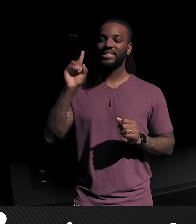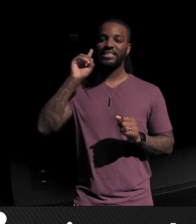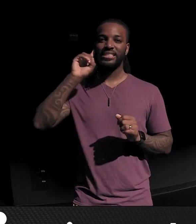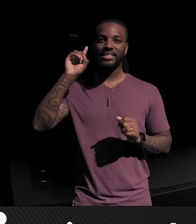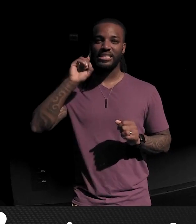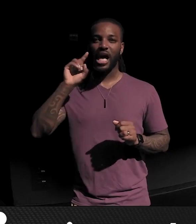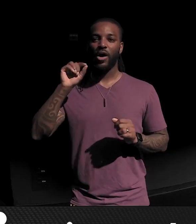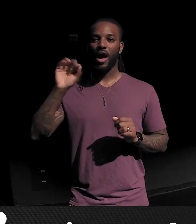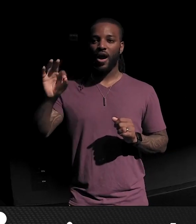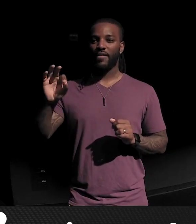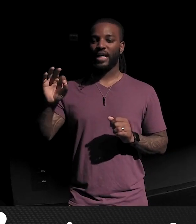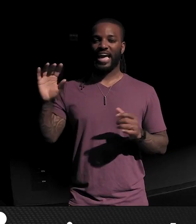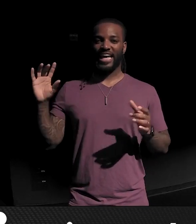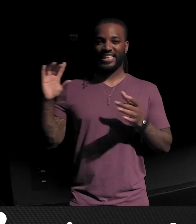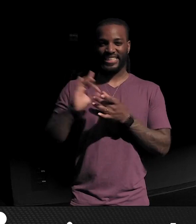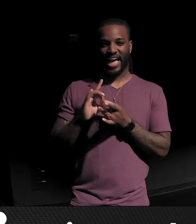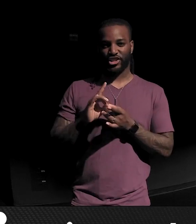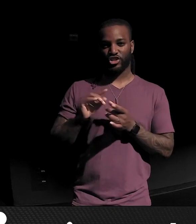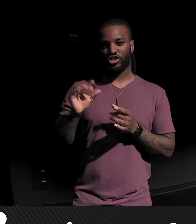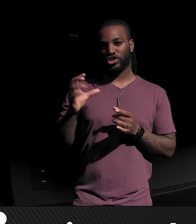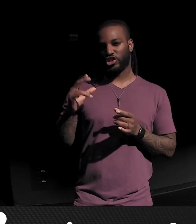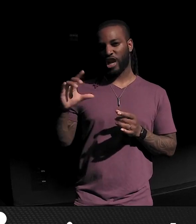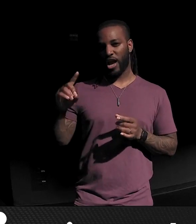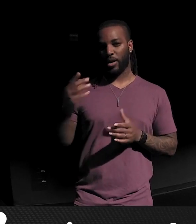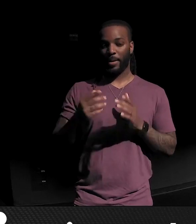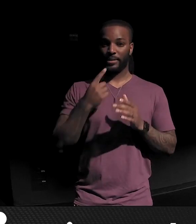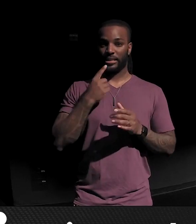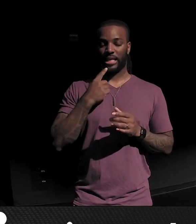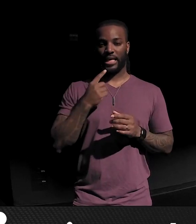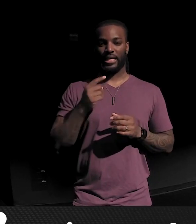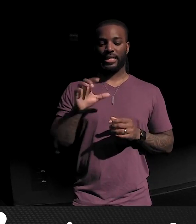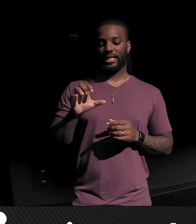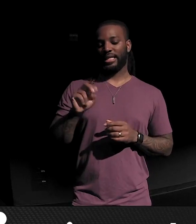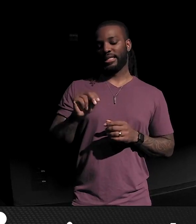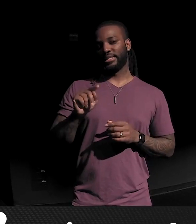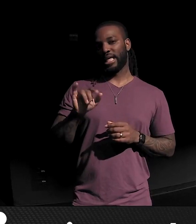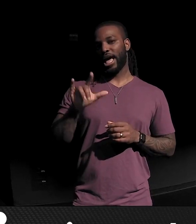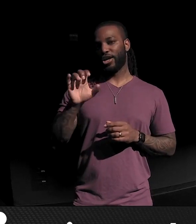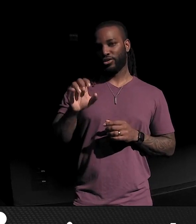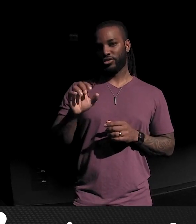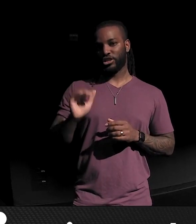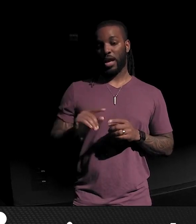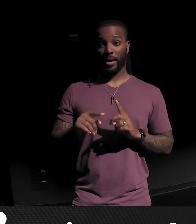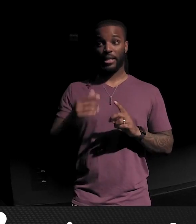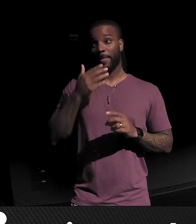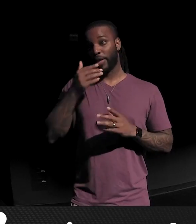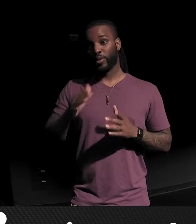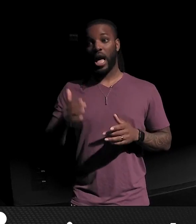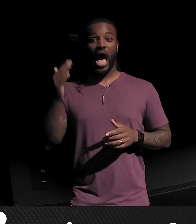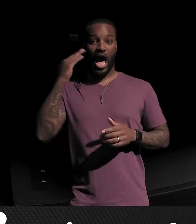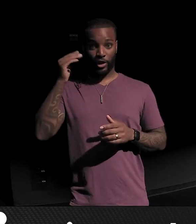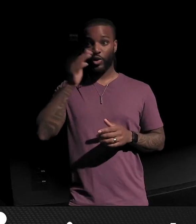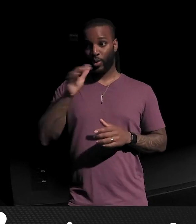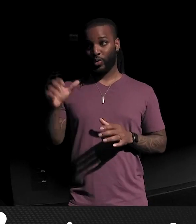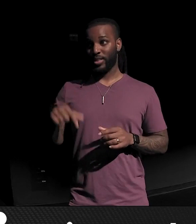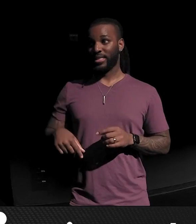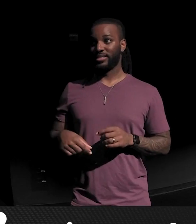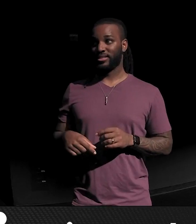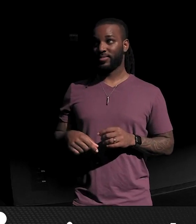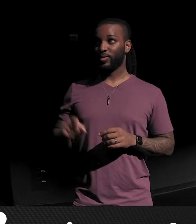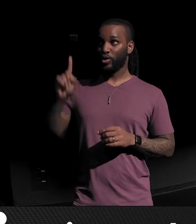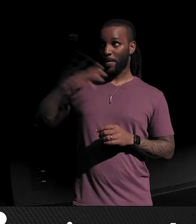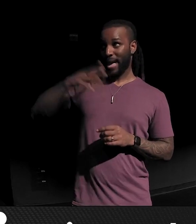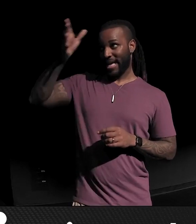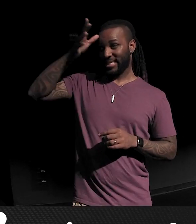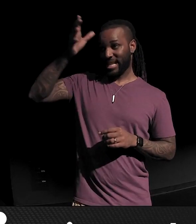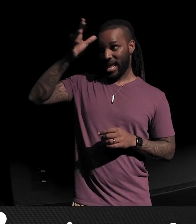an attached child, or maybe you would kind of say an entitled child, but in the best possible way, like, I know you're going to do this. You're my dad, and you